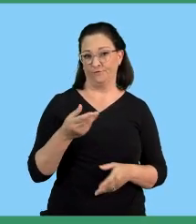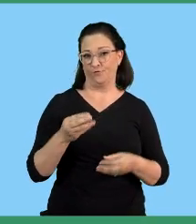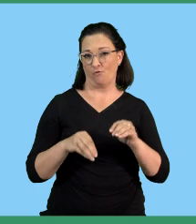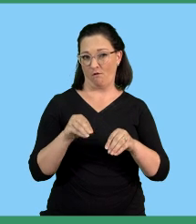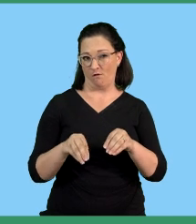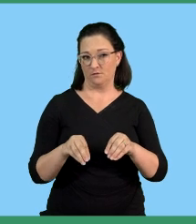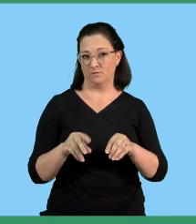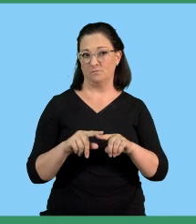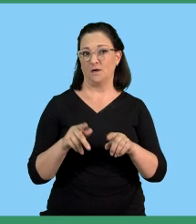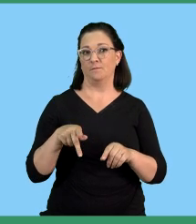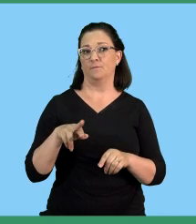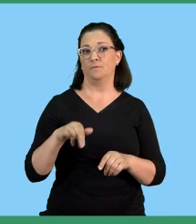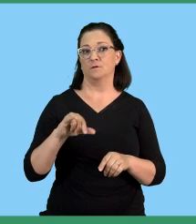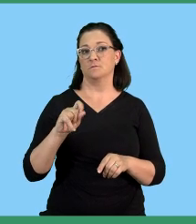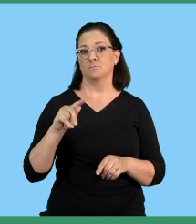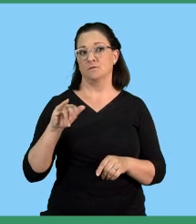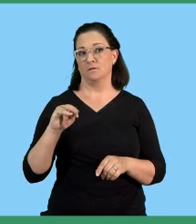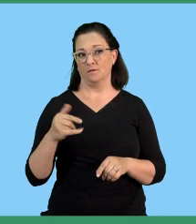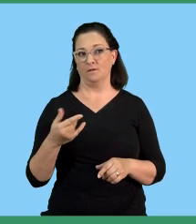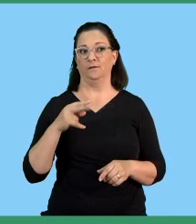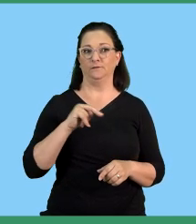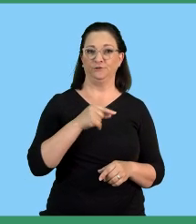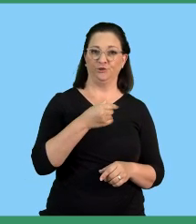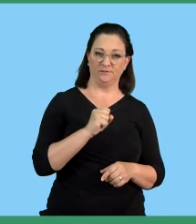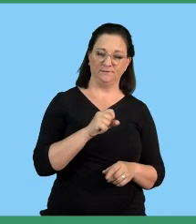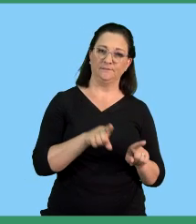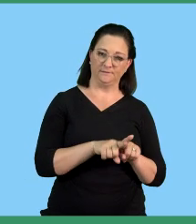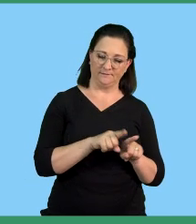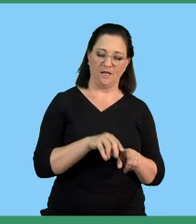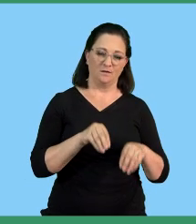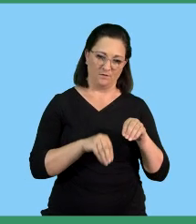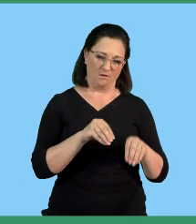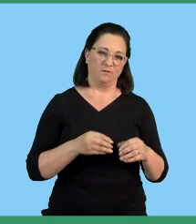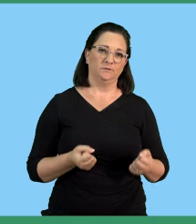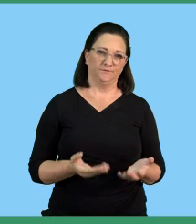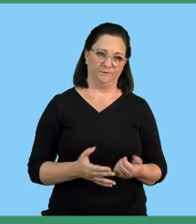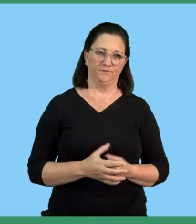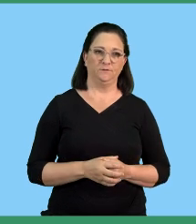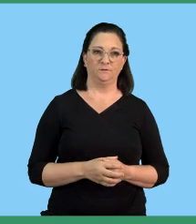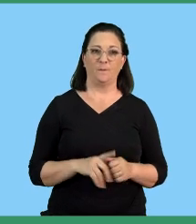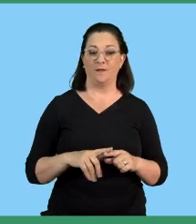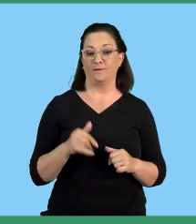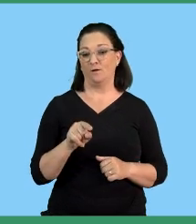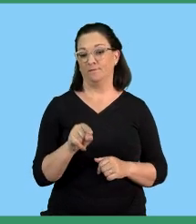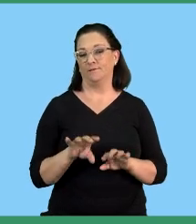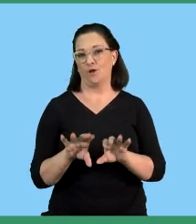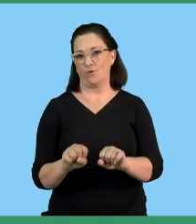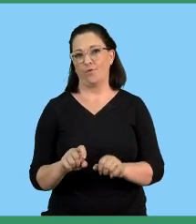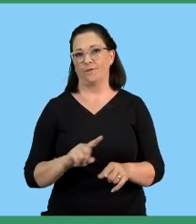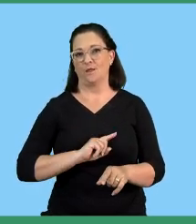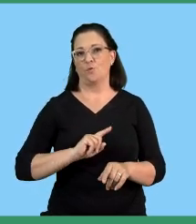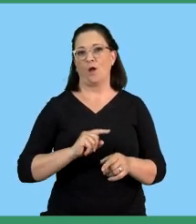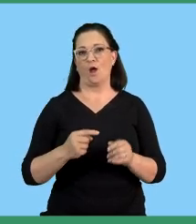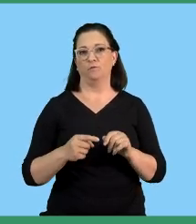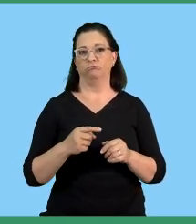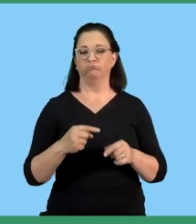business. Also Pristine Gardening is also a gardening service. So they're doing the same thing. Why? The threat to reduce the threat of